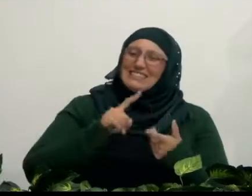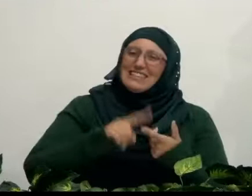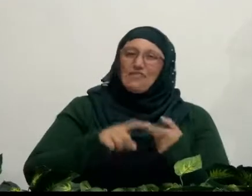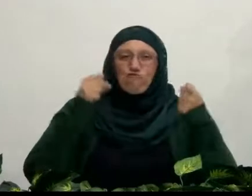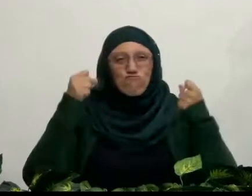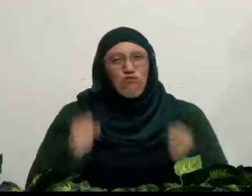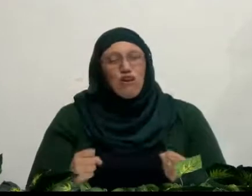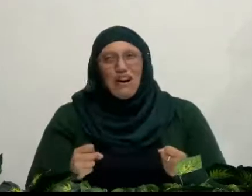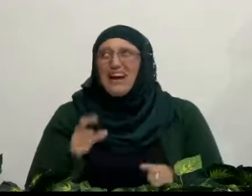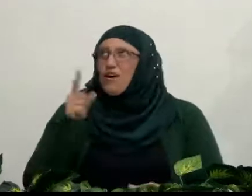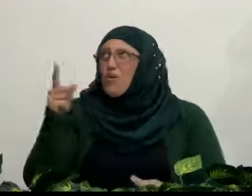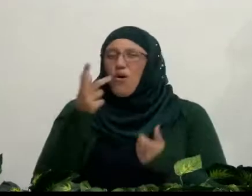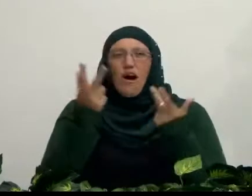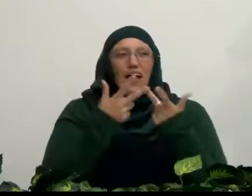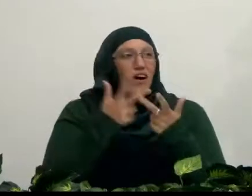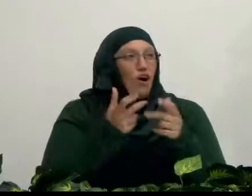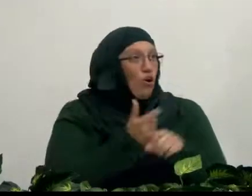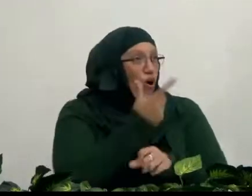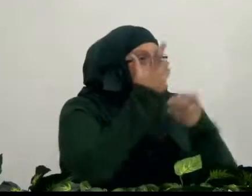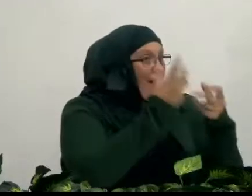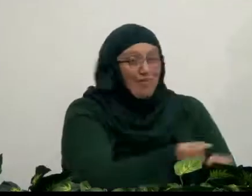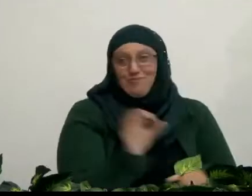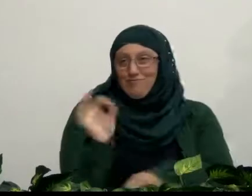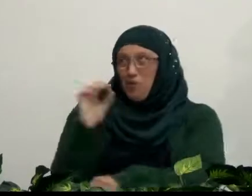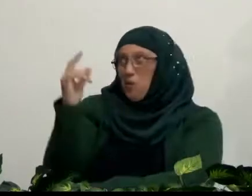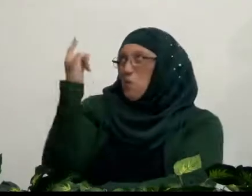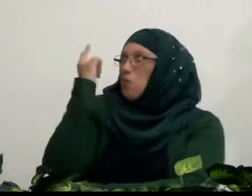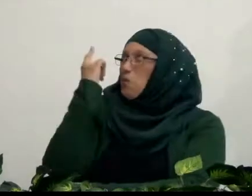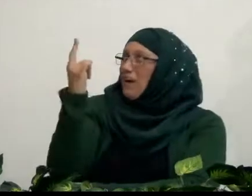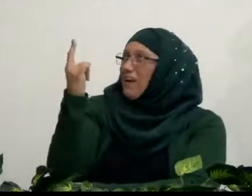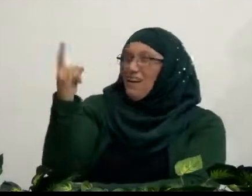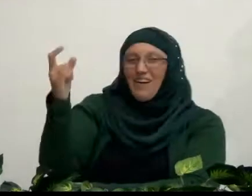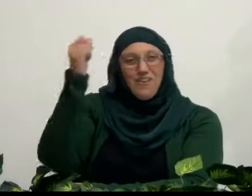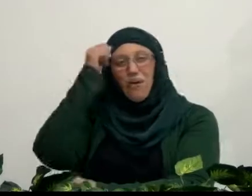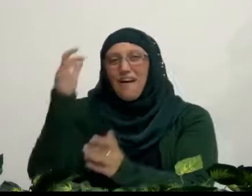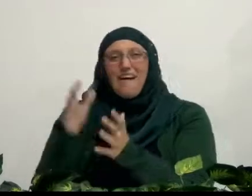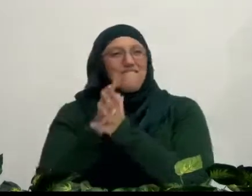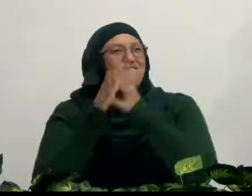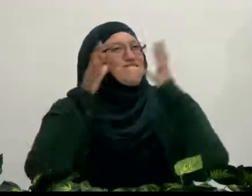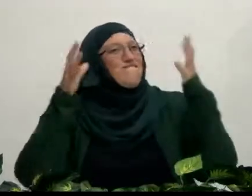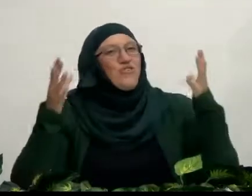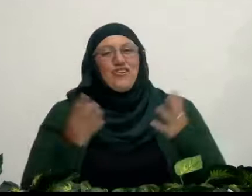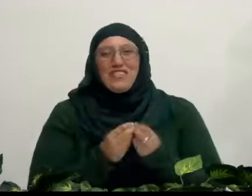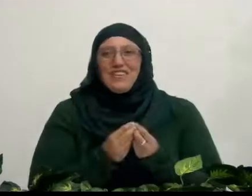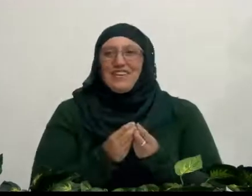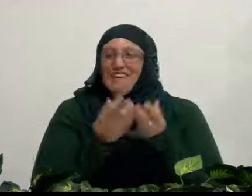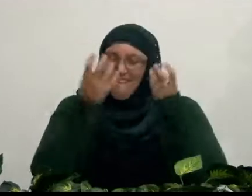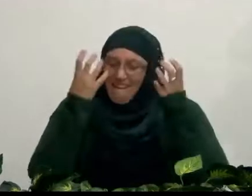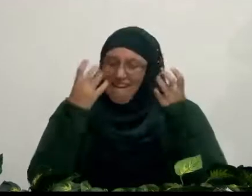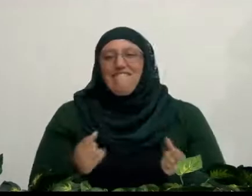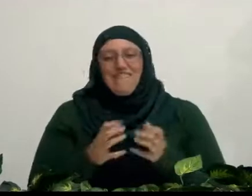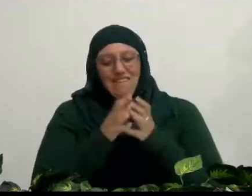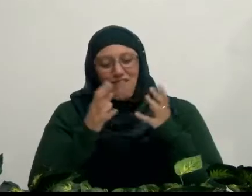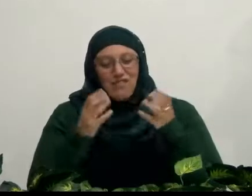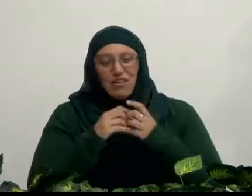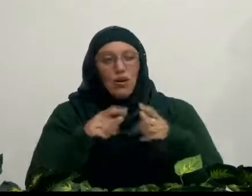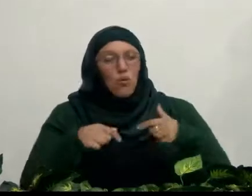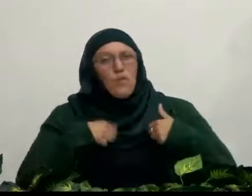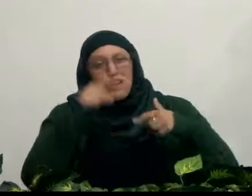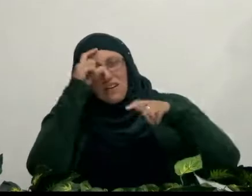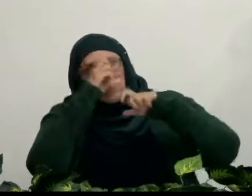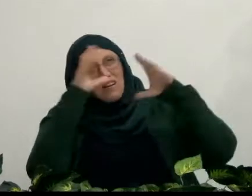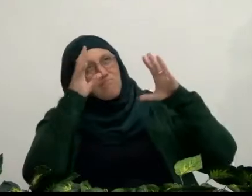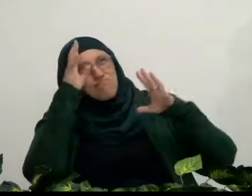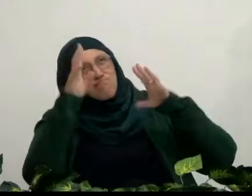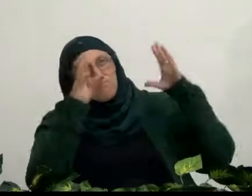deity but He, the omnipotent, the all-wise. He is greater than can be conceived by visions,